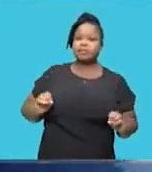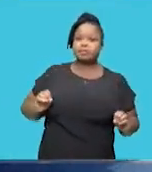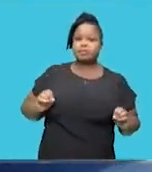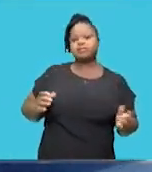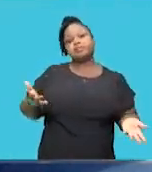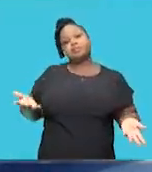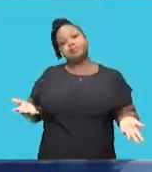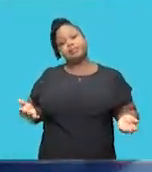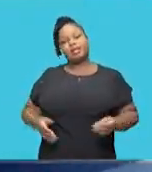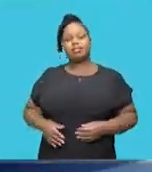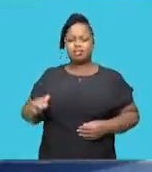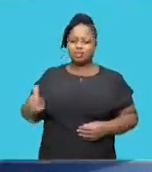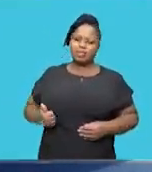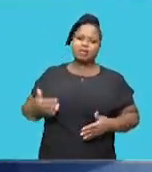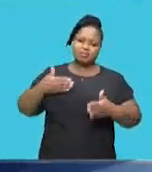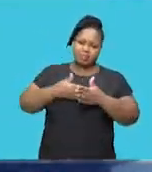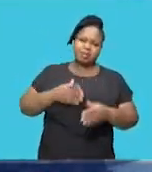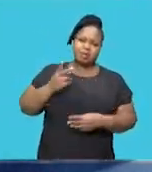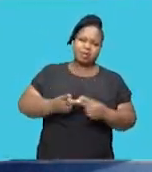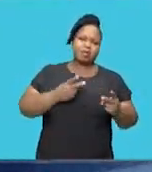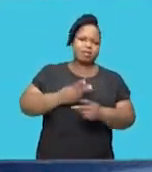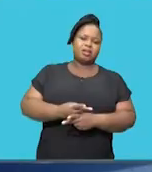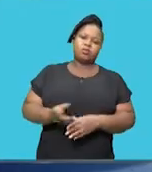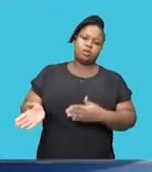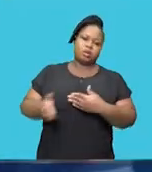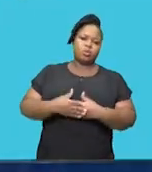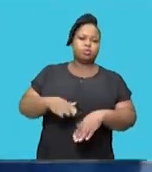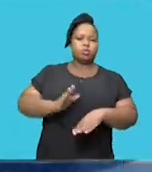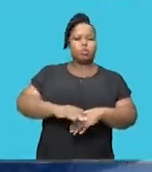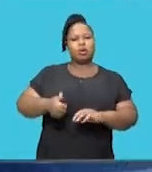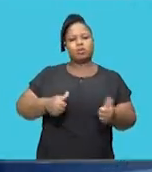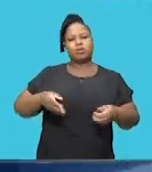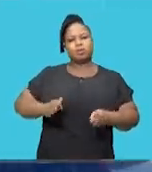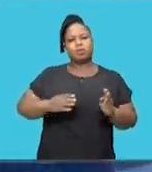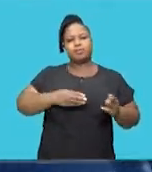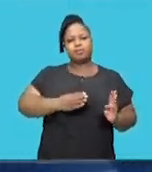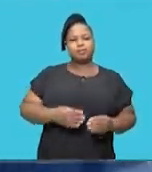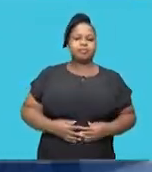azilindeleyo aza kumisa ngxi iintshukumo avale nezinye iindlela.